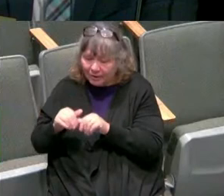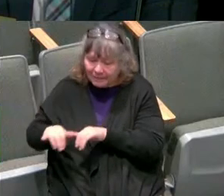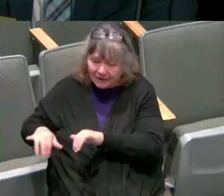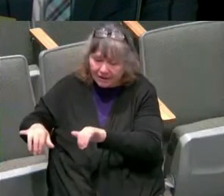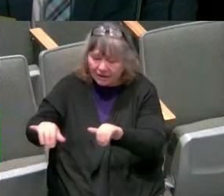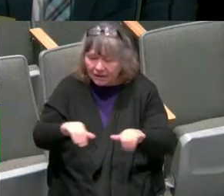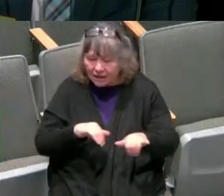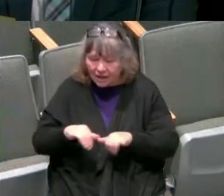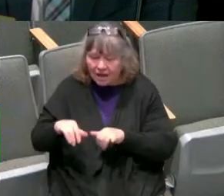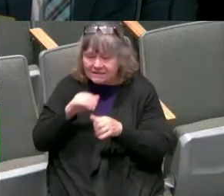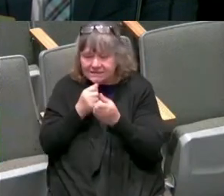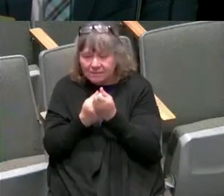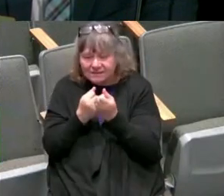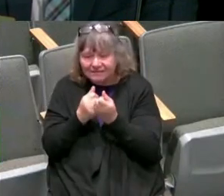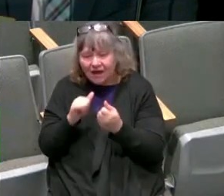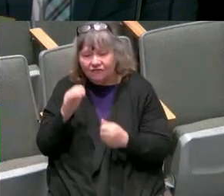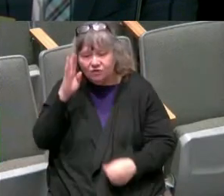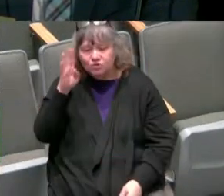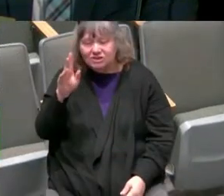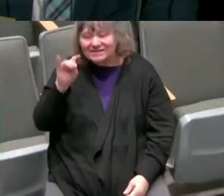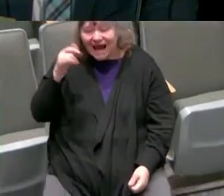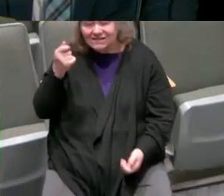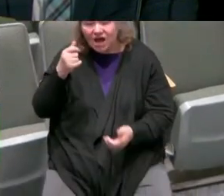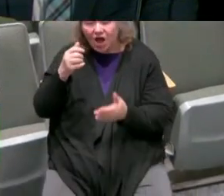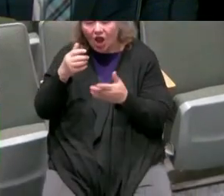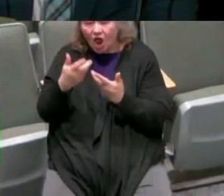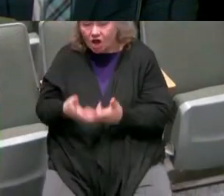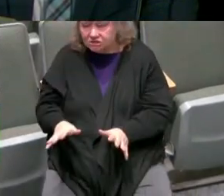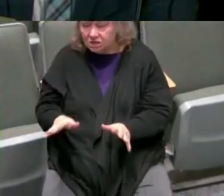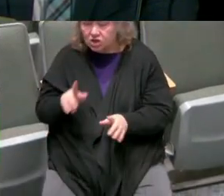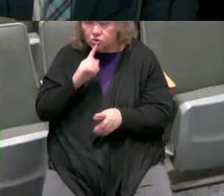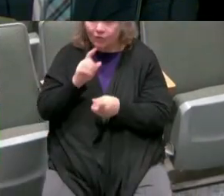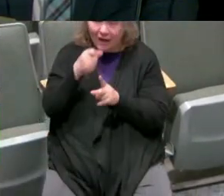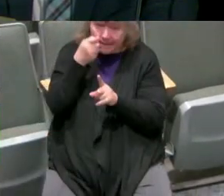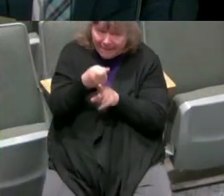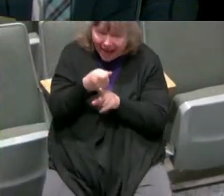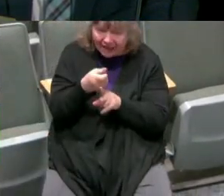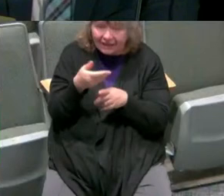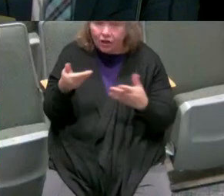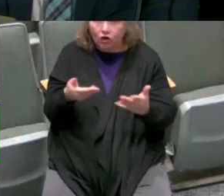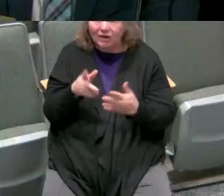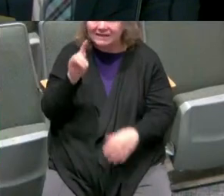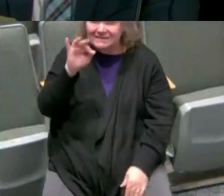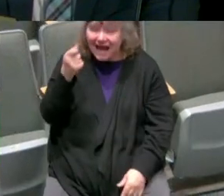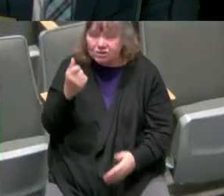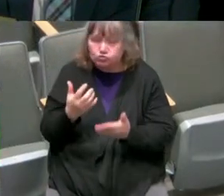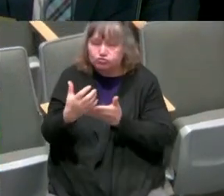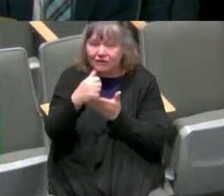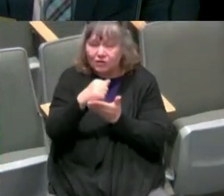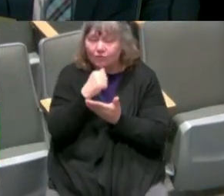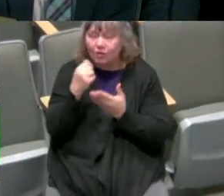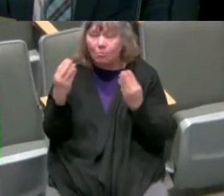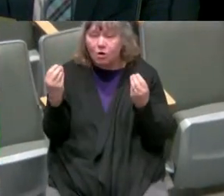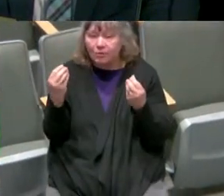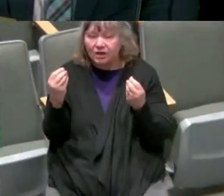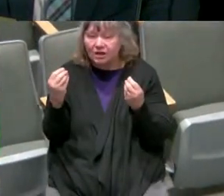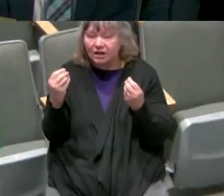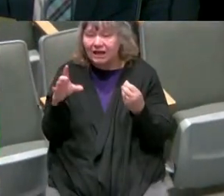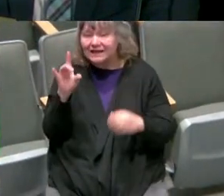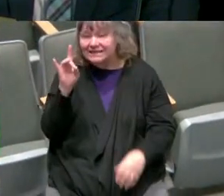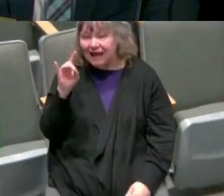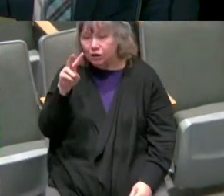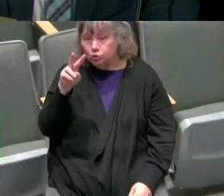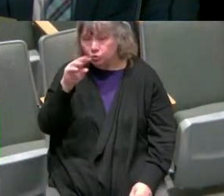that future tax loss the impact here is the tax revenue from property tax option is